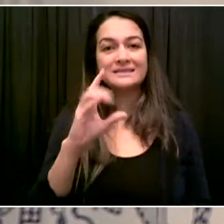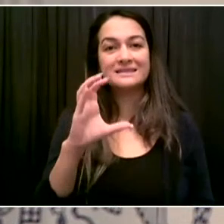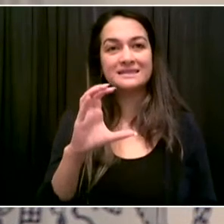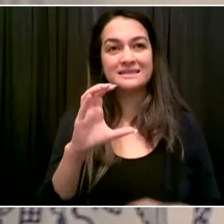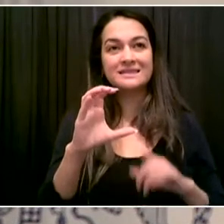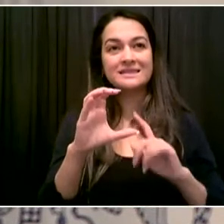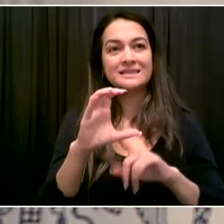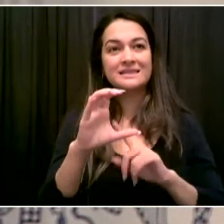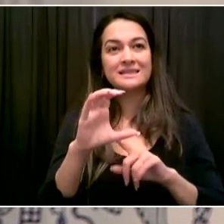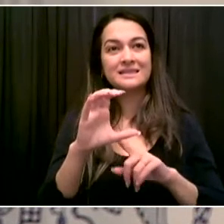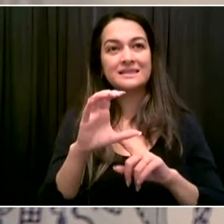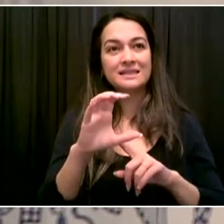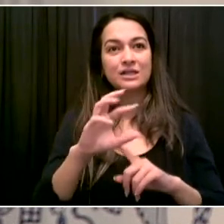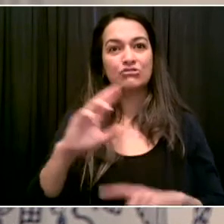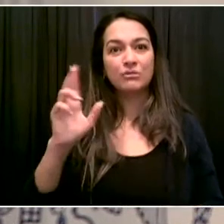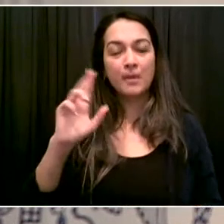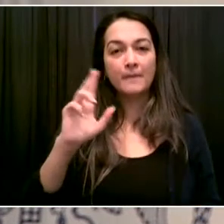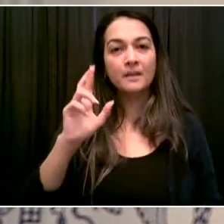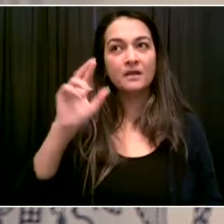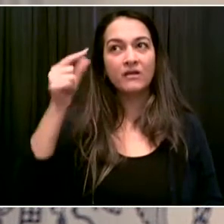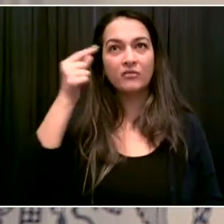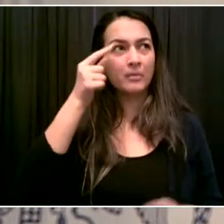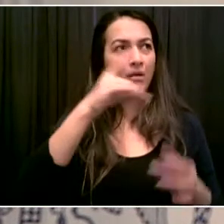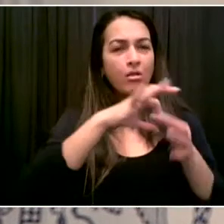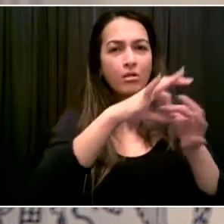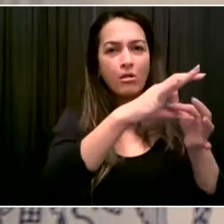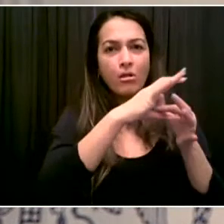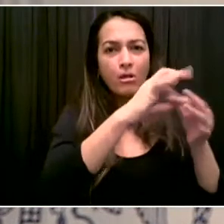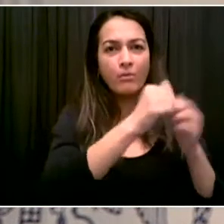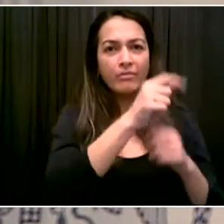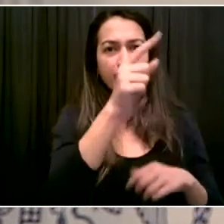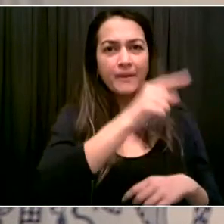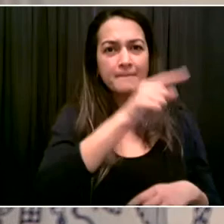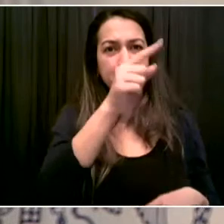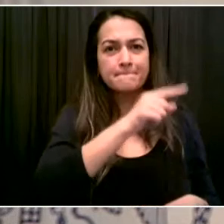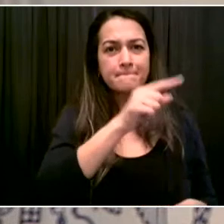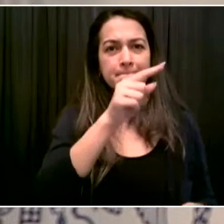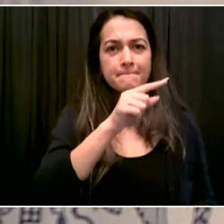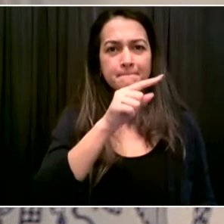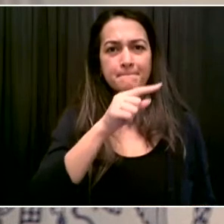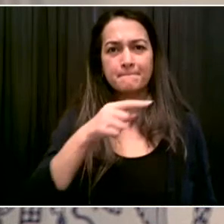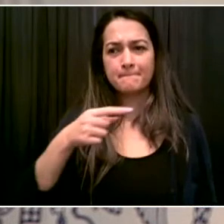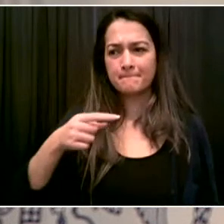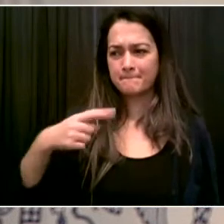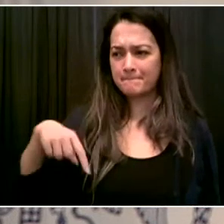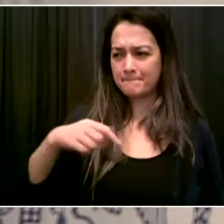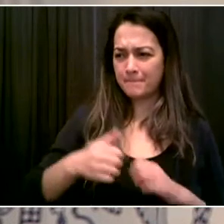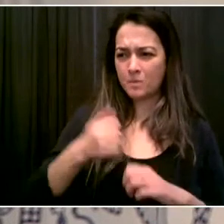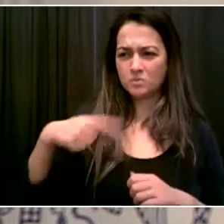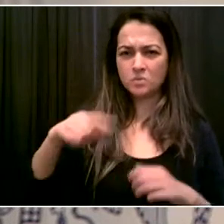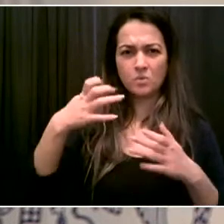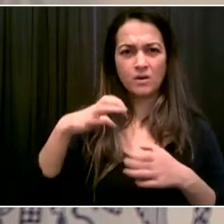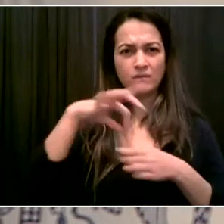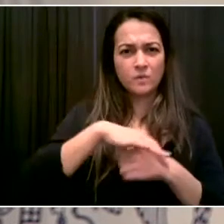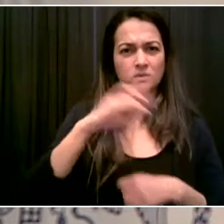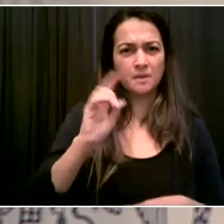The party has increasingly shown that's part of the past,